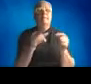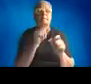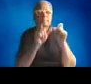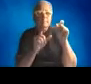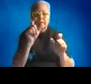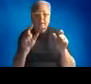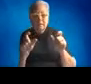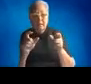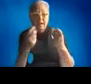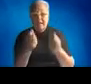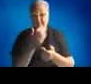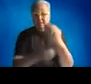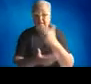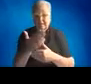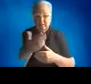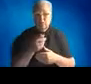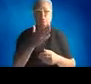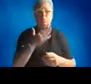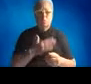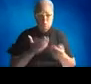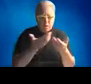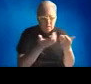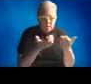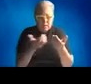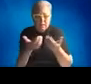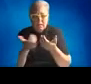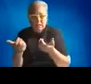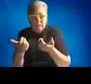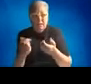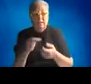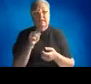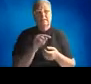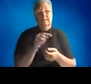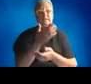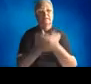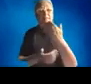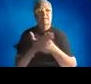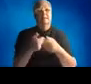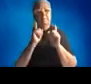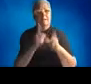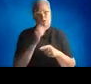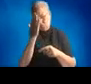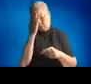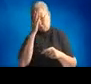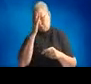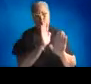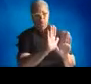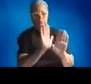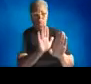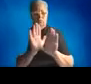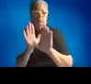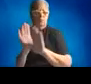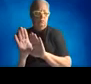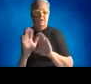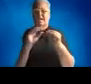important to break it down because disability is diverse and should not be generalized. That I think is for number 2. Yeah, and Leslie, by